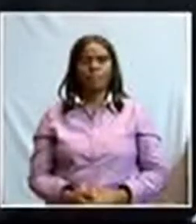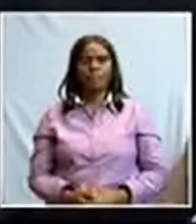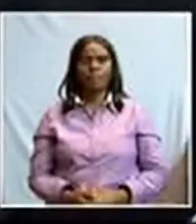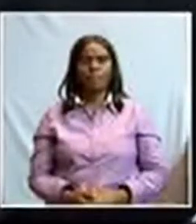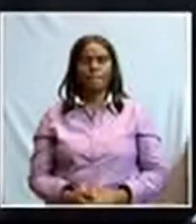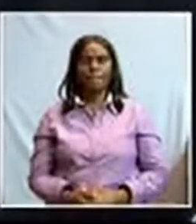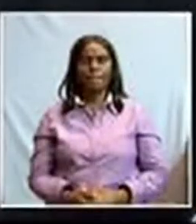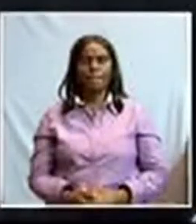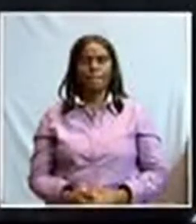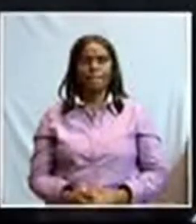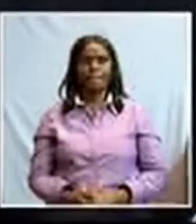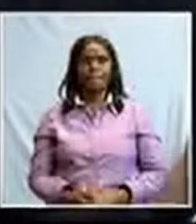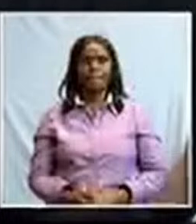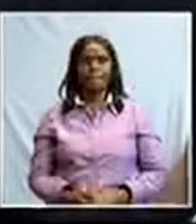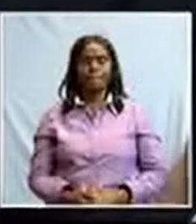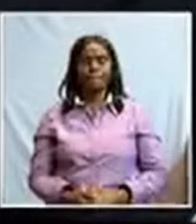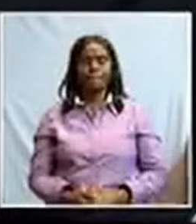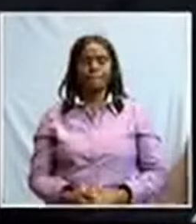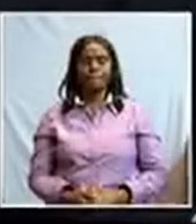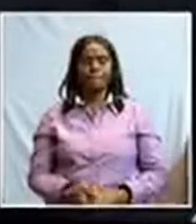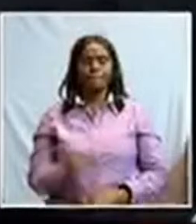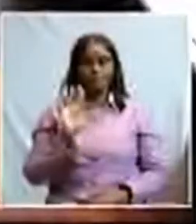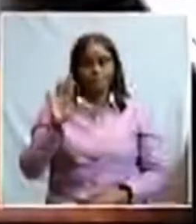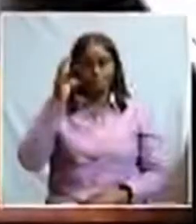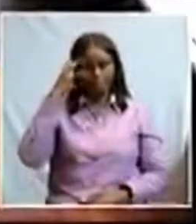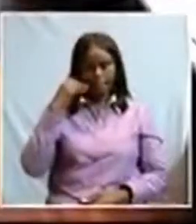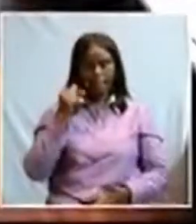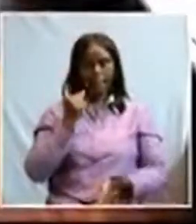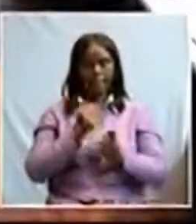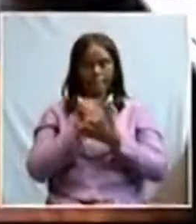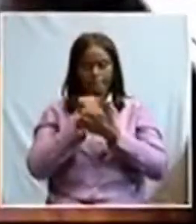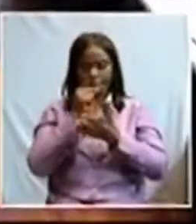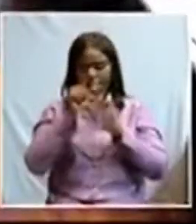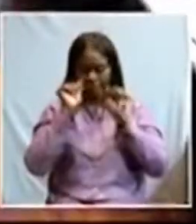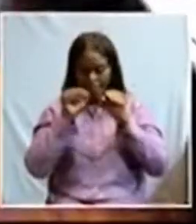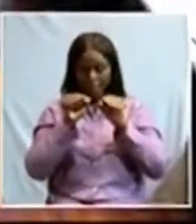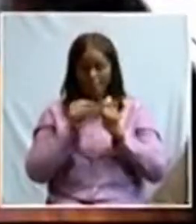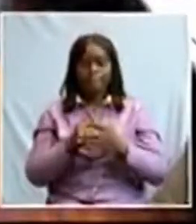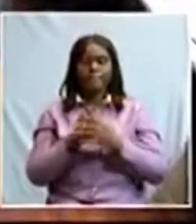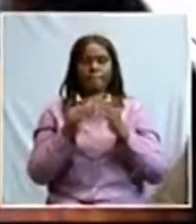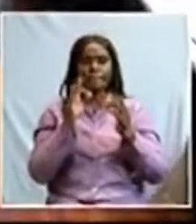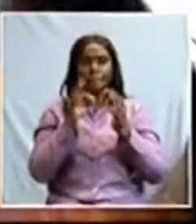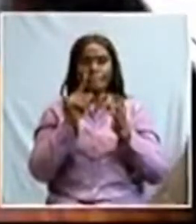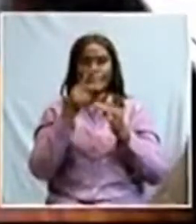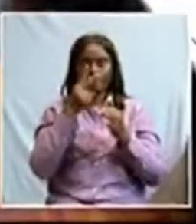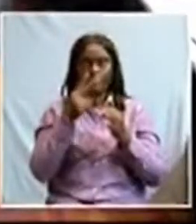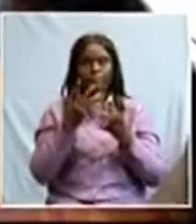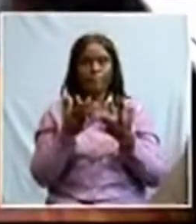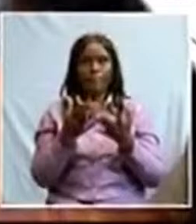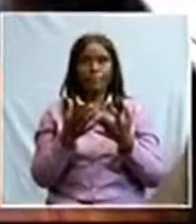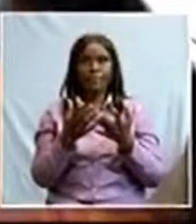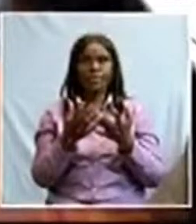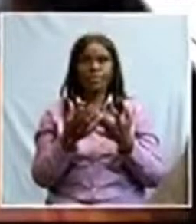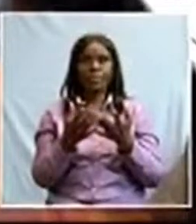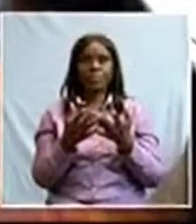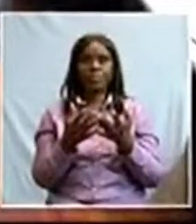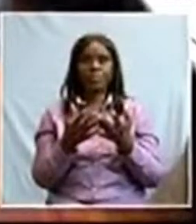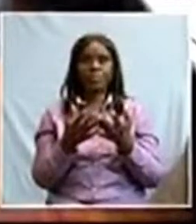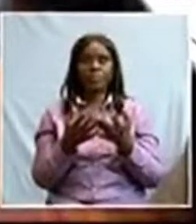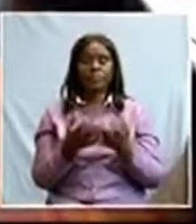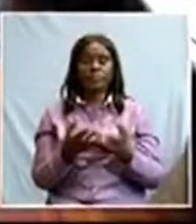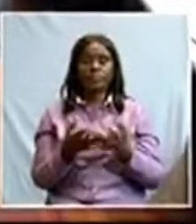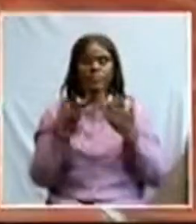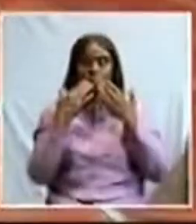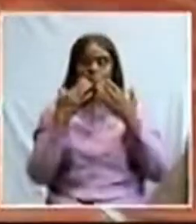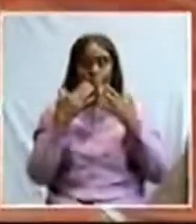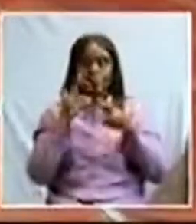can refer to your officers to help you if you see the need. Thank you, Chair.